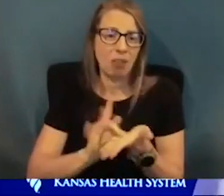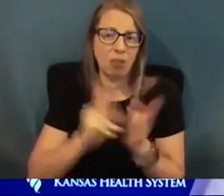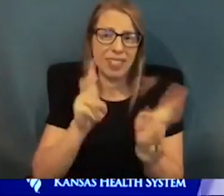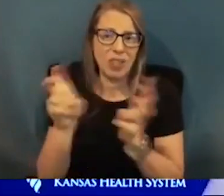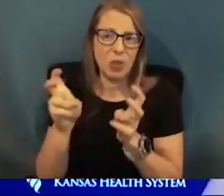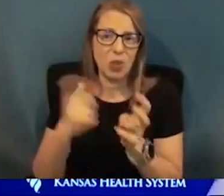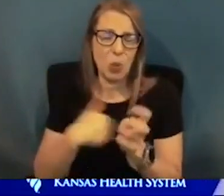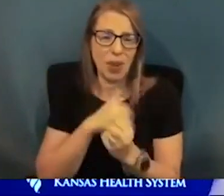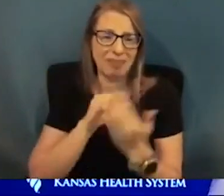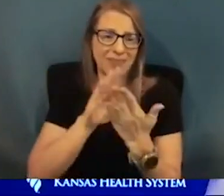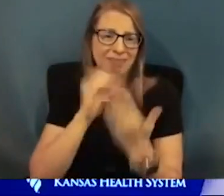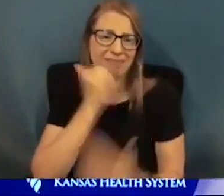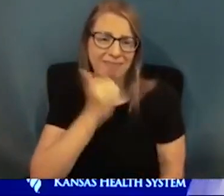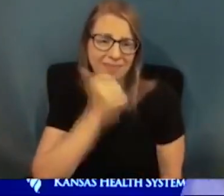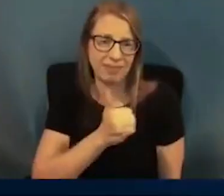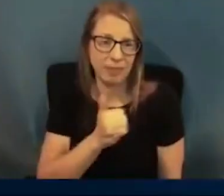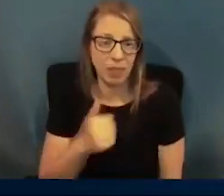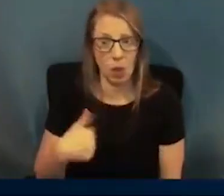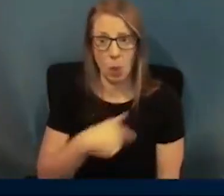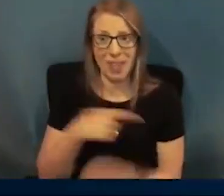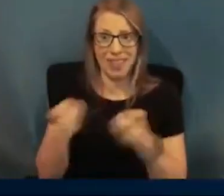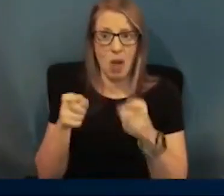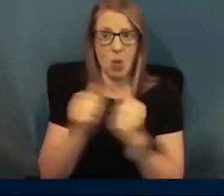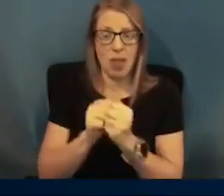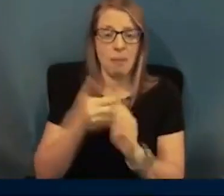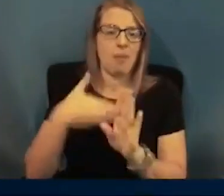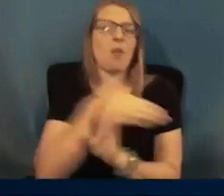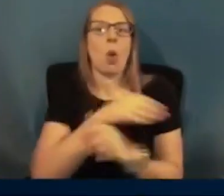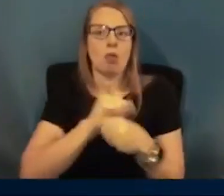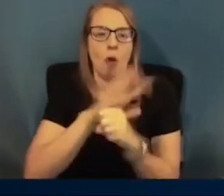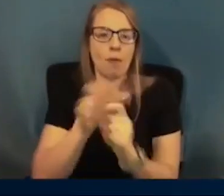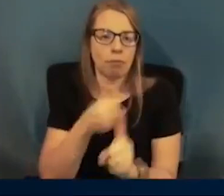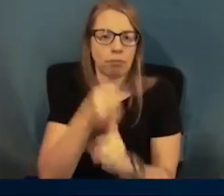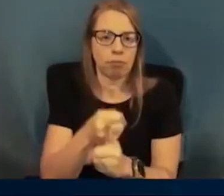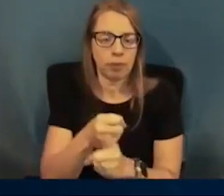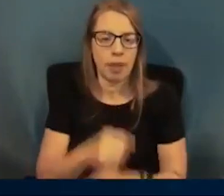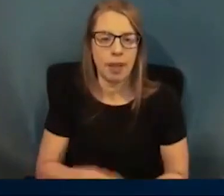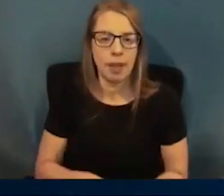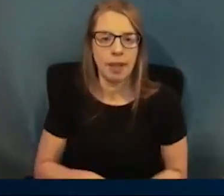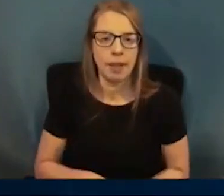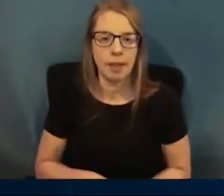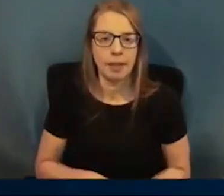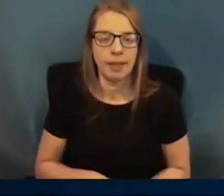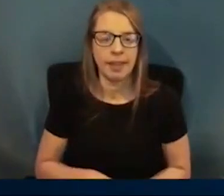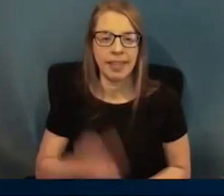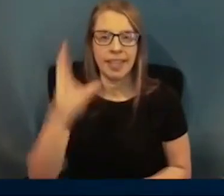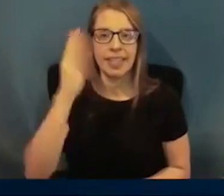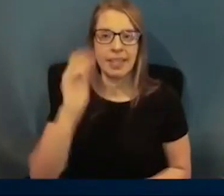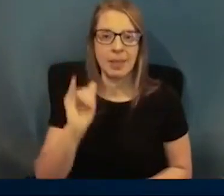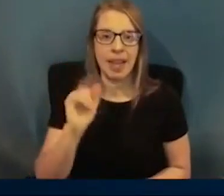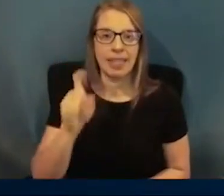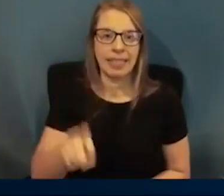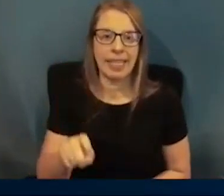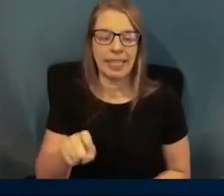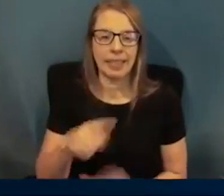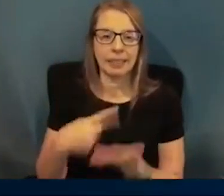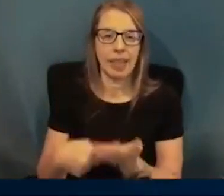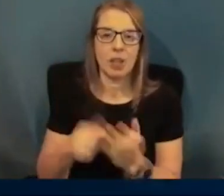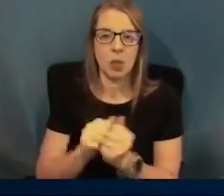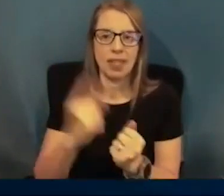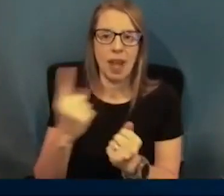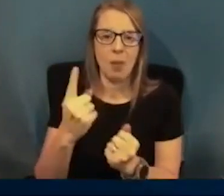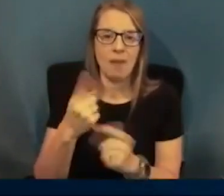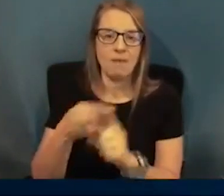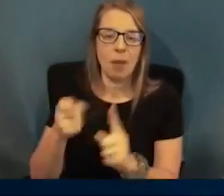dealt with even before COVID. Okay, so sounds like I need to get somebody for a transfer so that we can talk about this, and we will. I will do